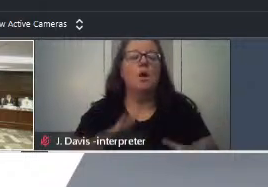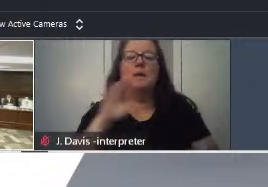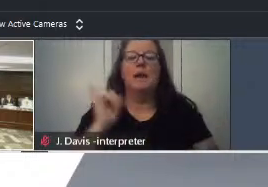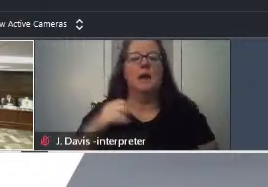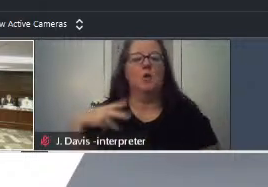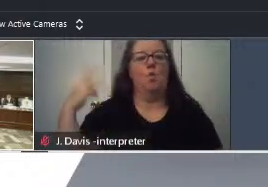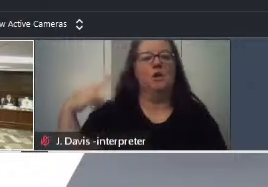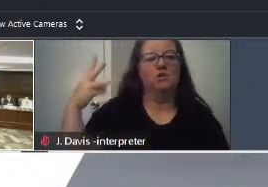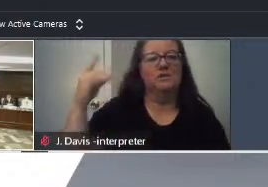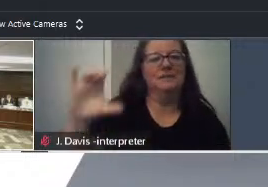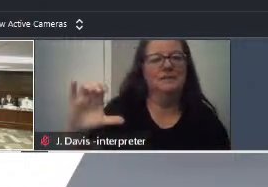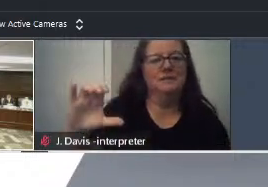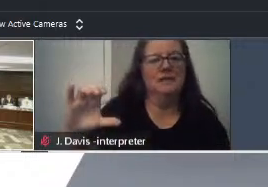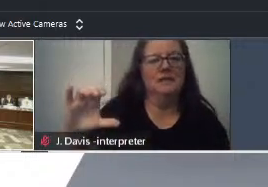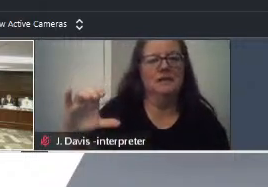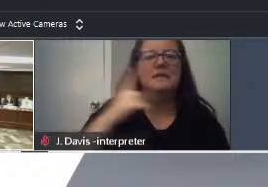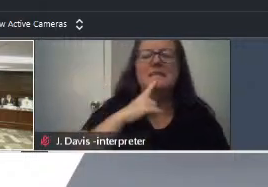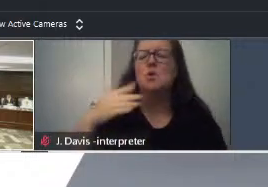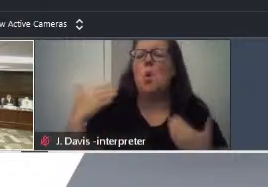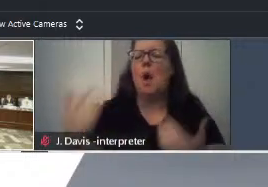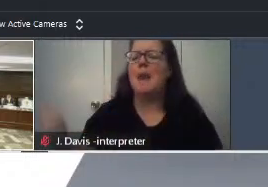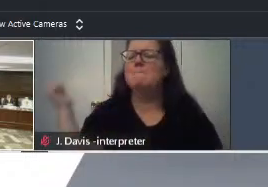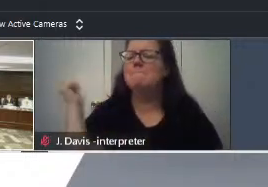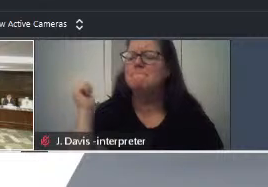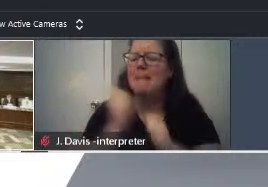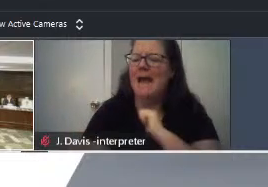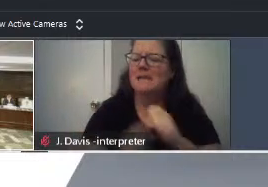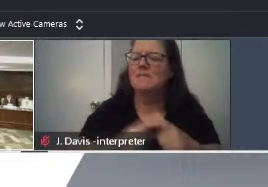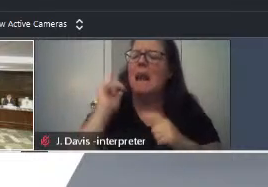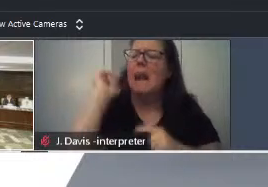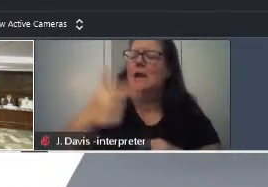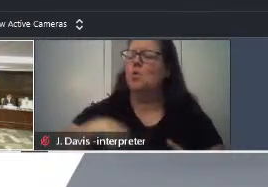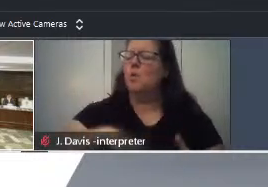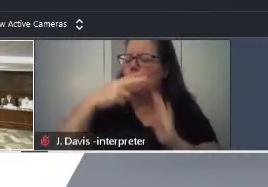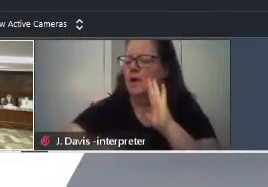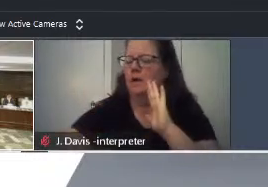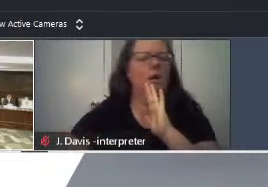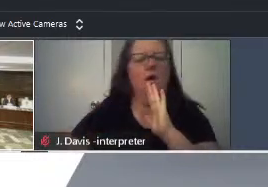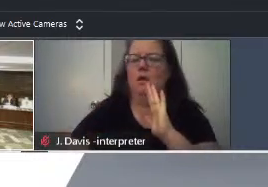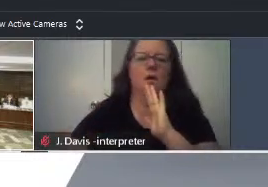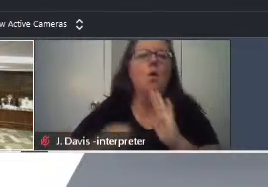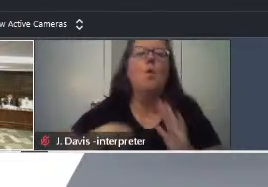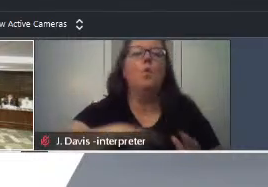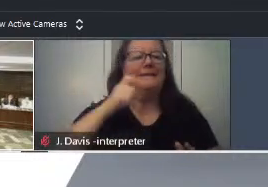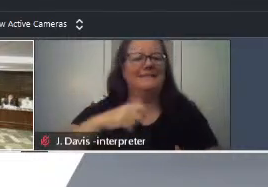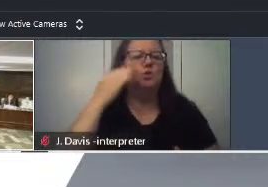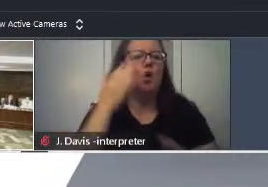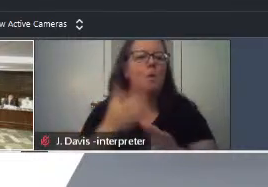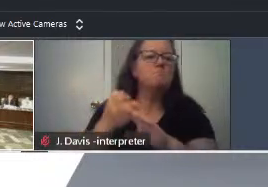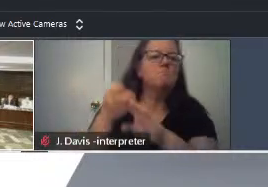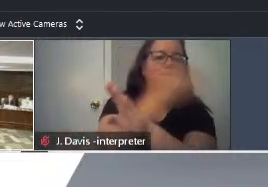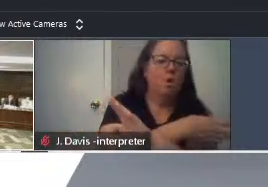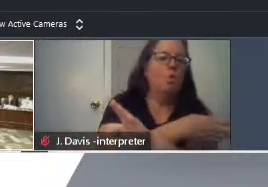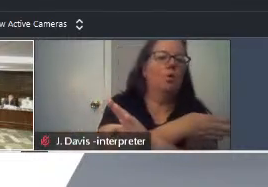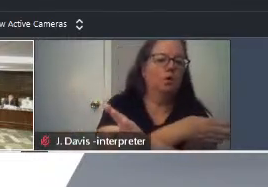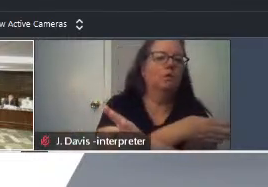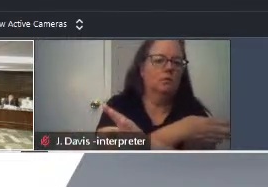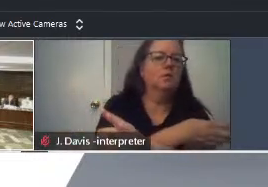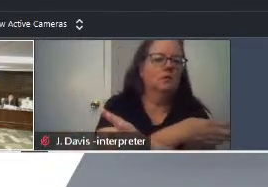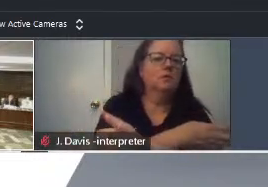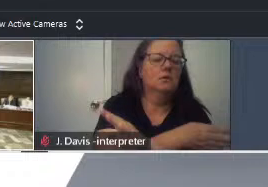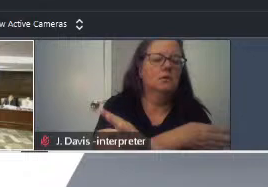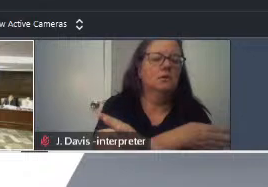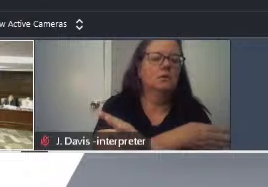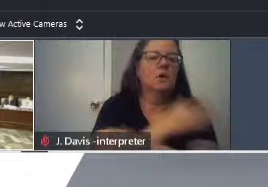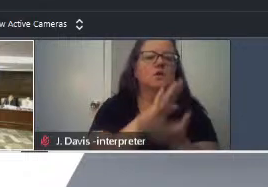where we say, would you please pass this, and then we'll read the fine details later. I think everybody needs to know exactly what it entails to